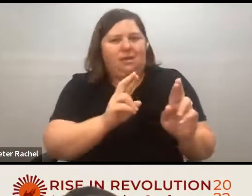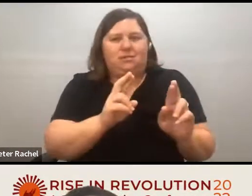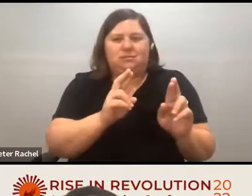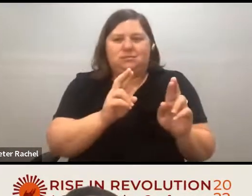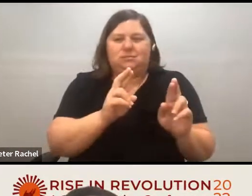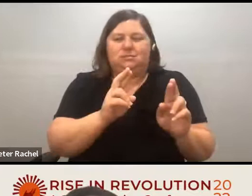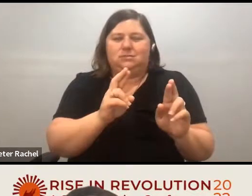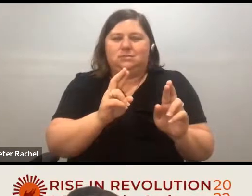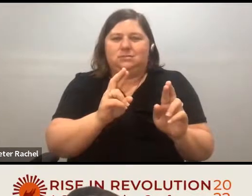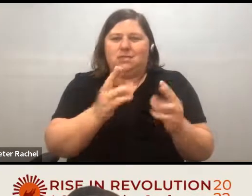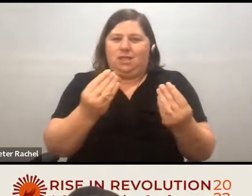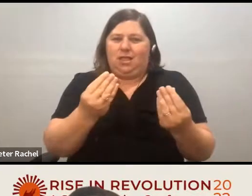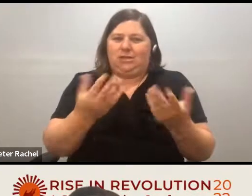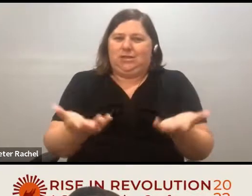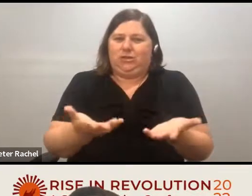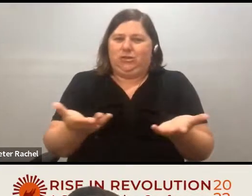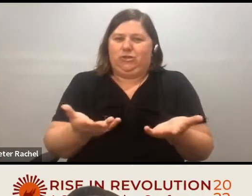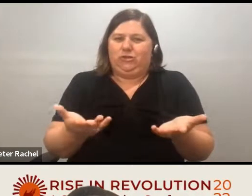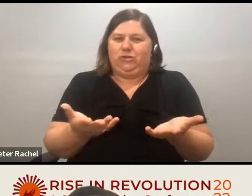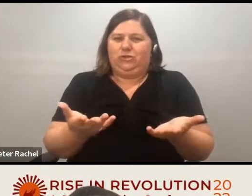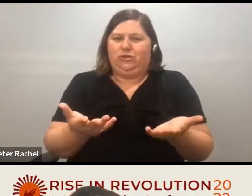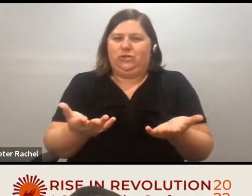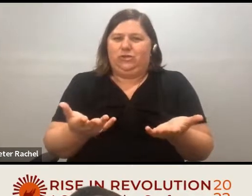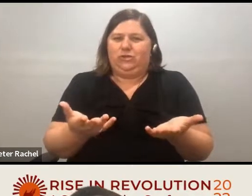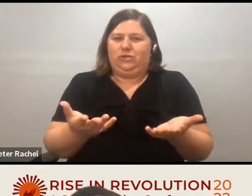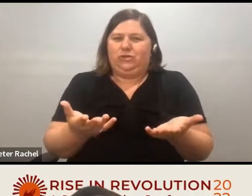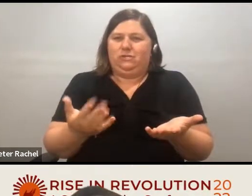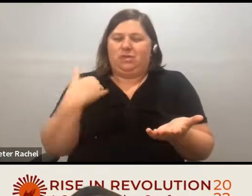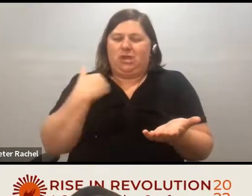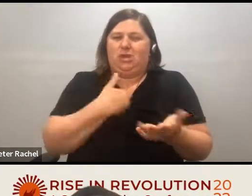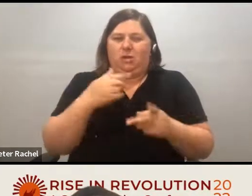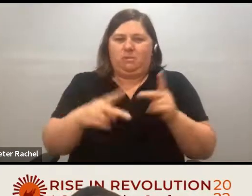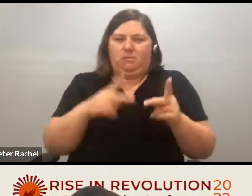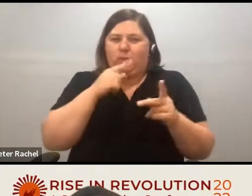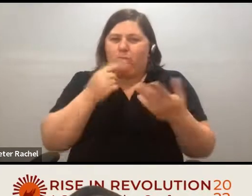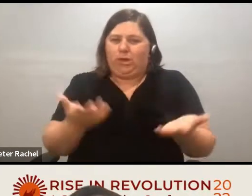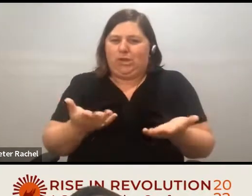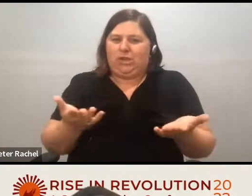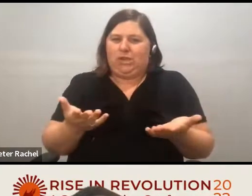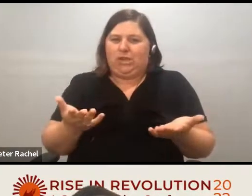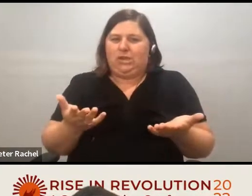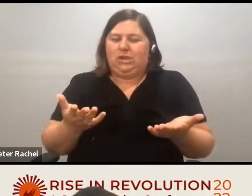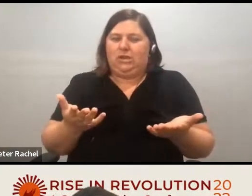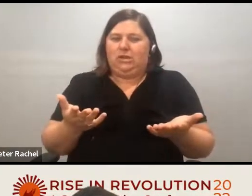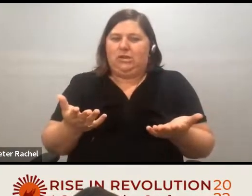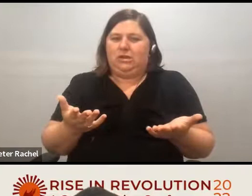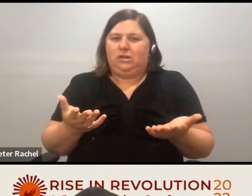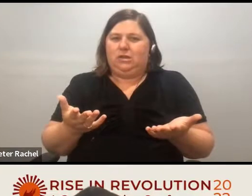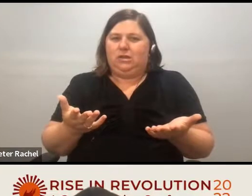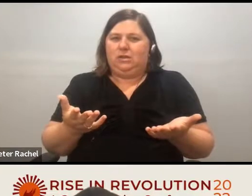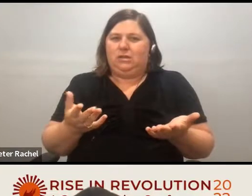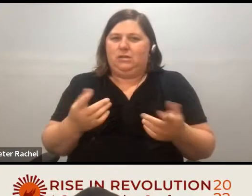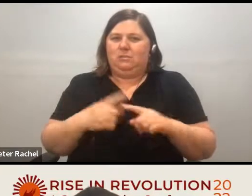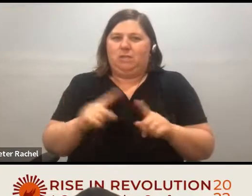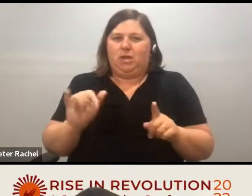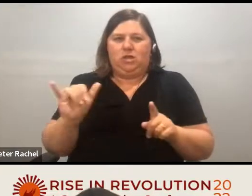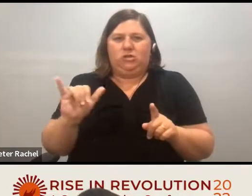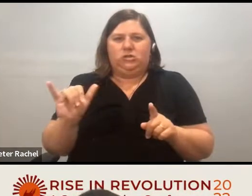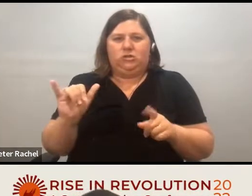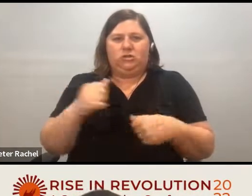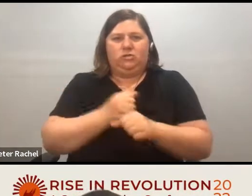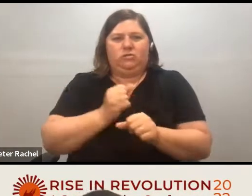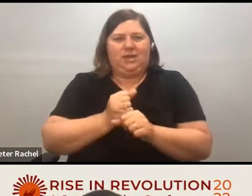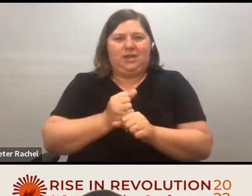the lands that were here and, you know, our people that are here, but also, you know, creating